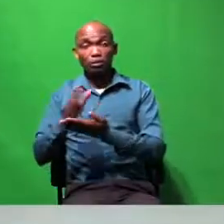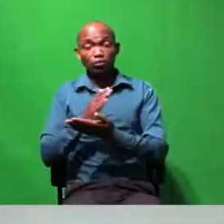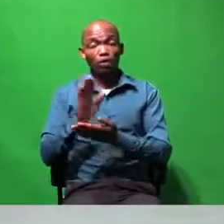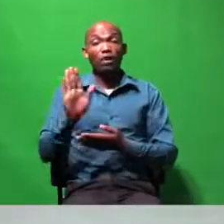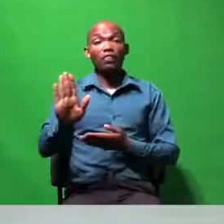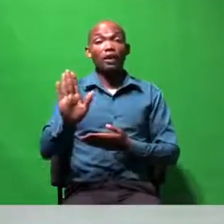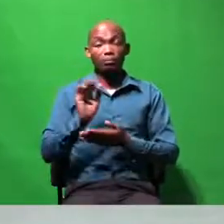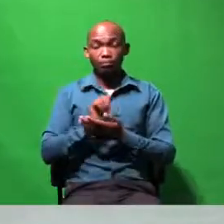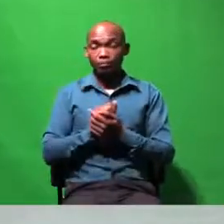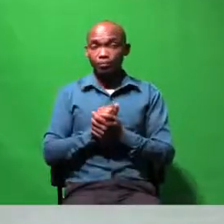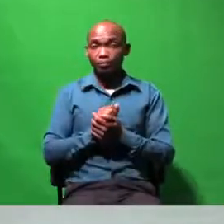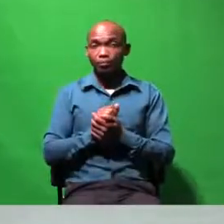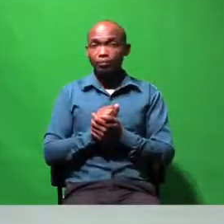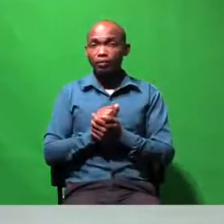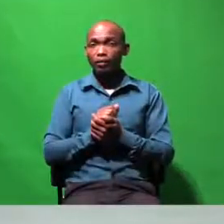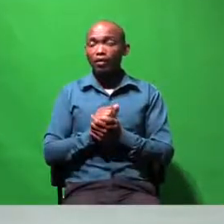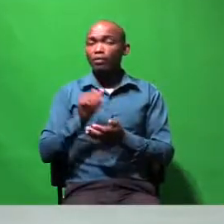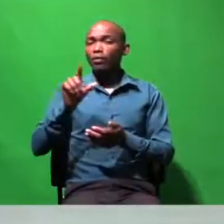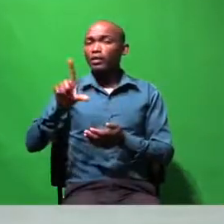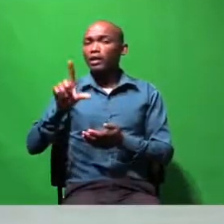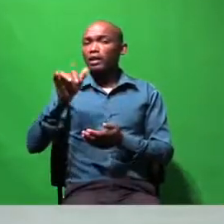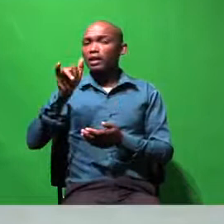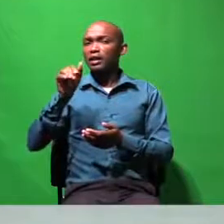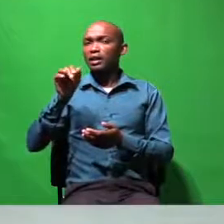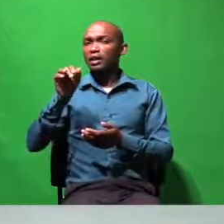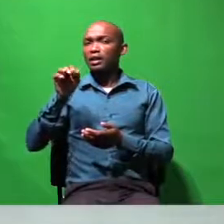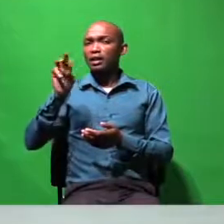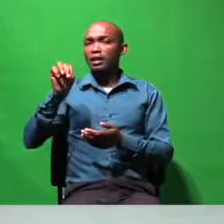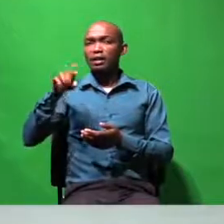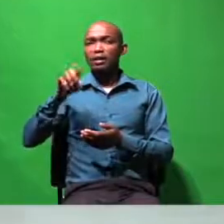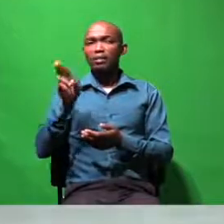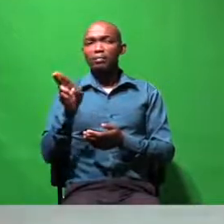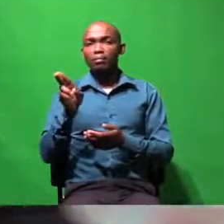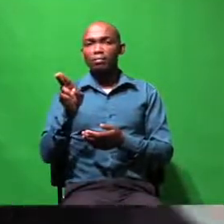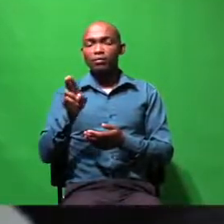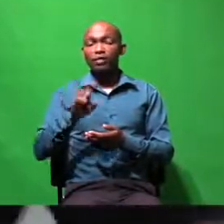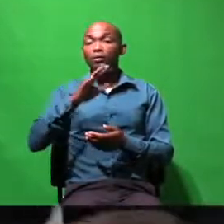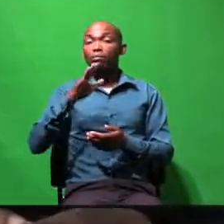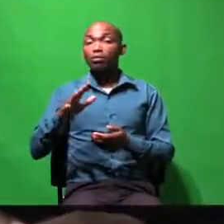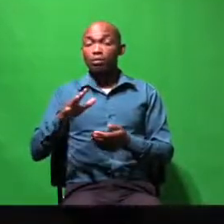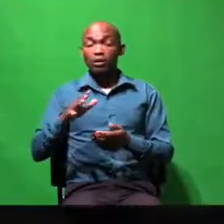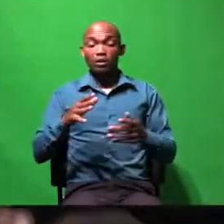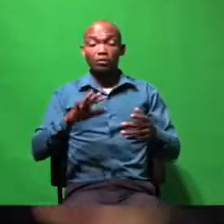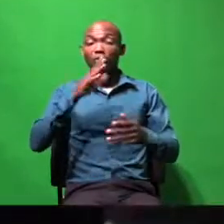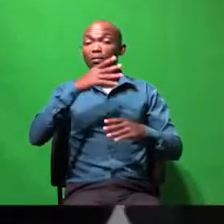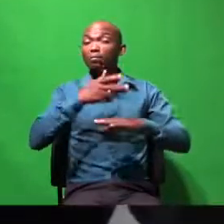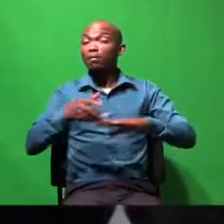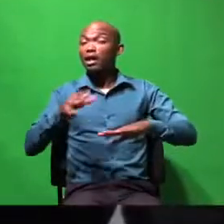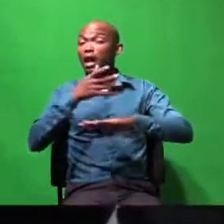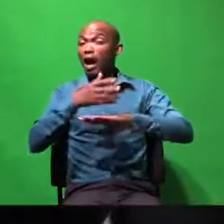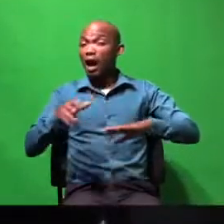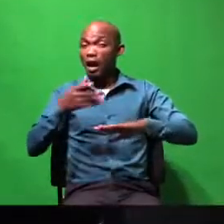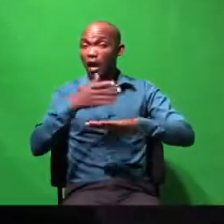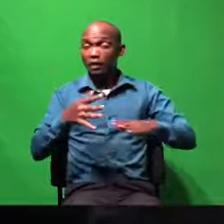them. And if the lymph, when the lymph poured in the blood circulatory system, we